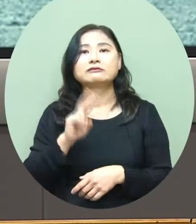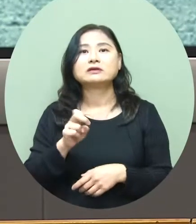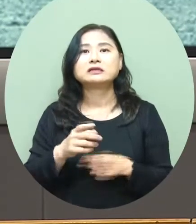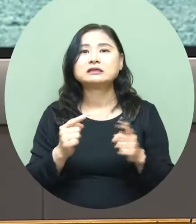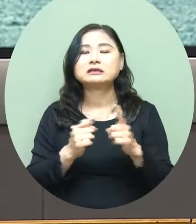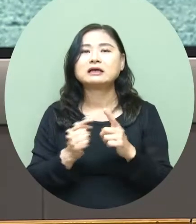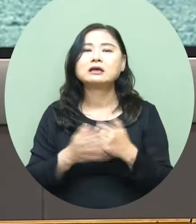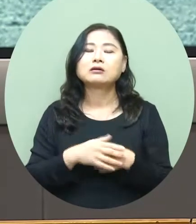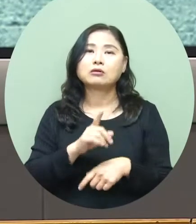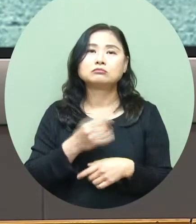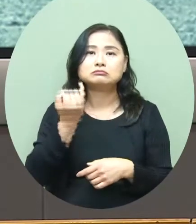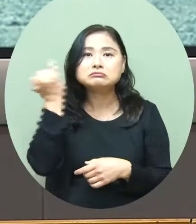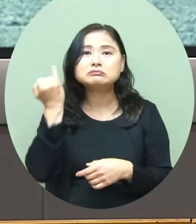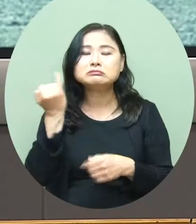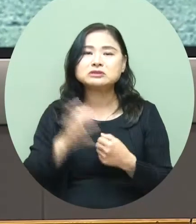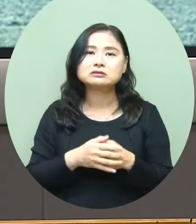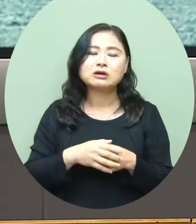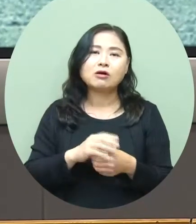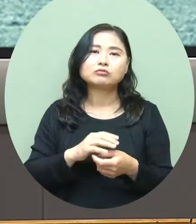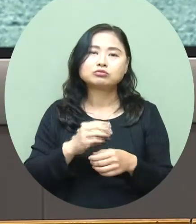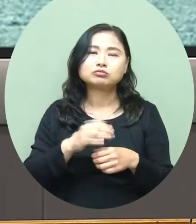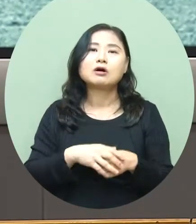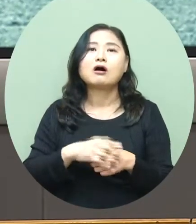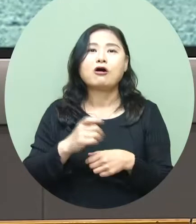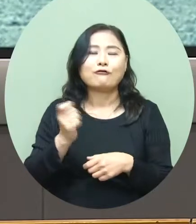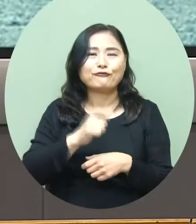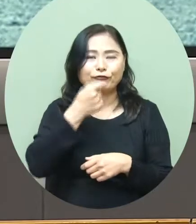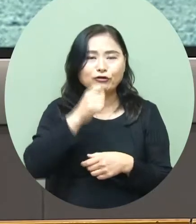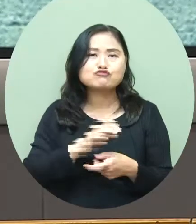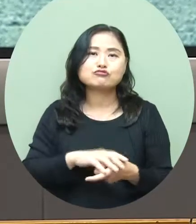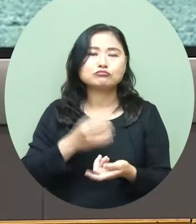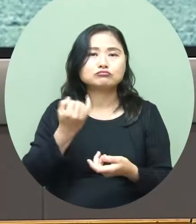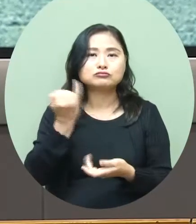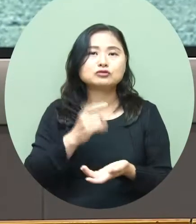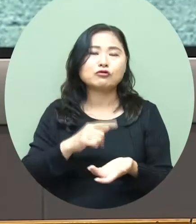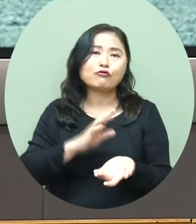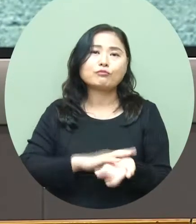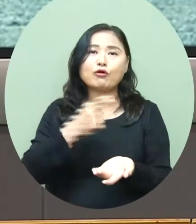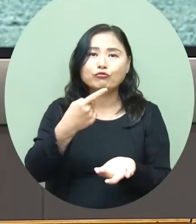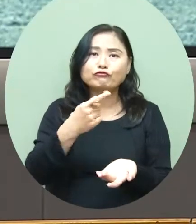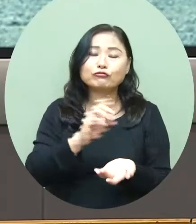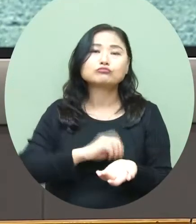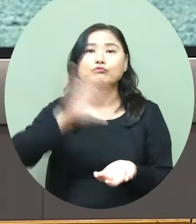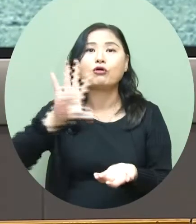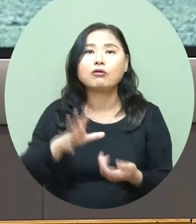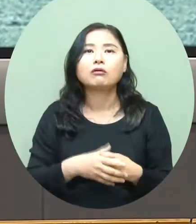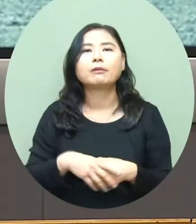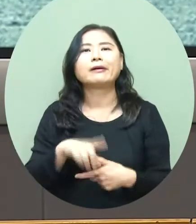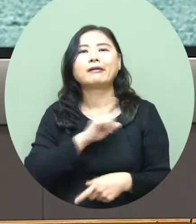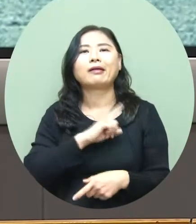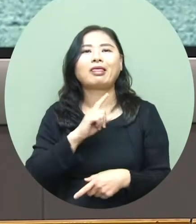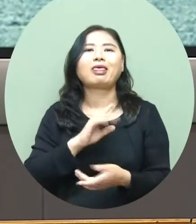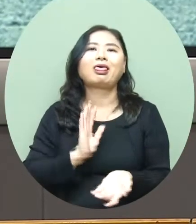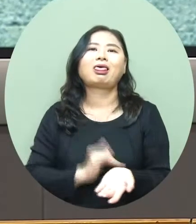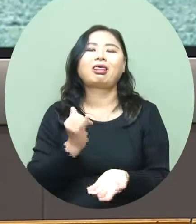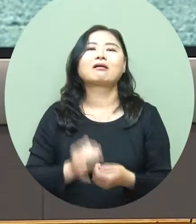of positive case or false positive case? So for these cases, of course, we will